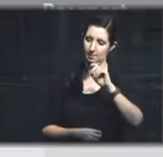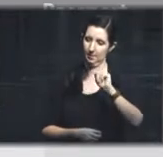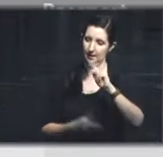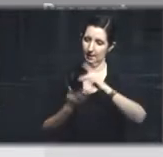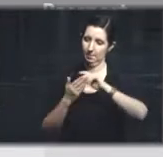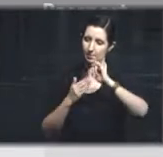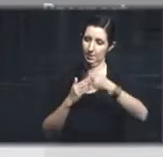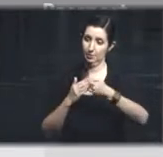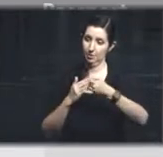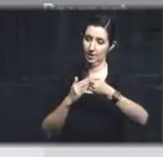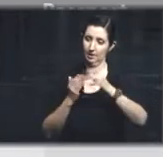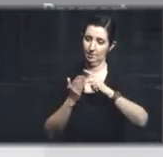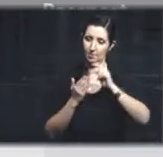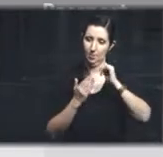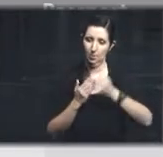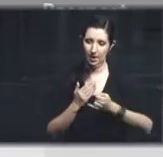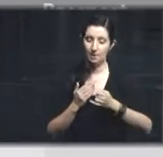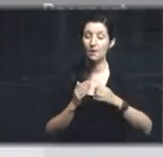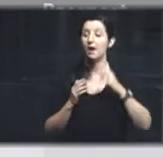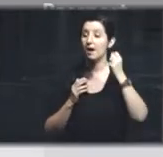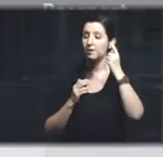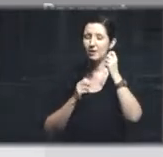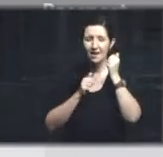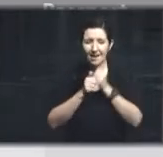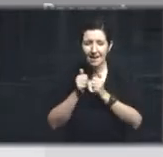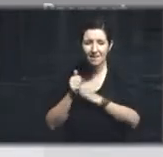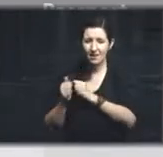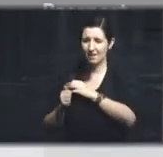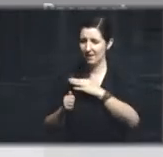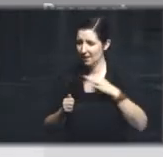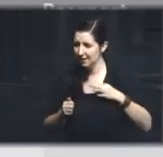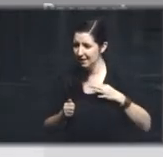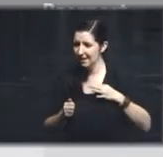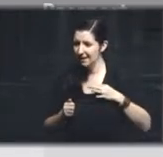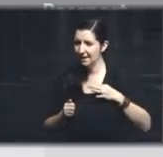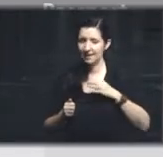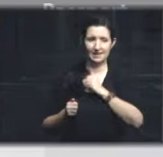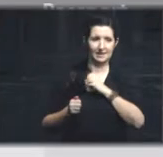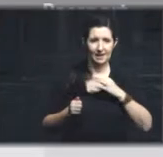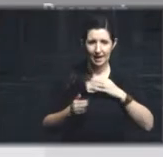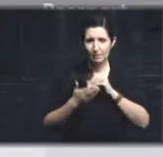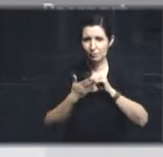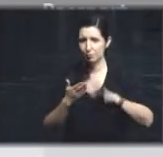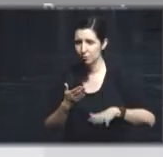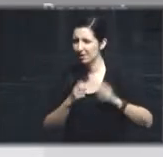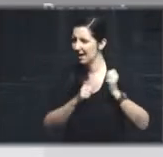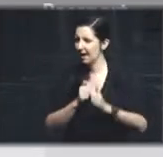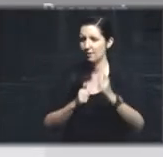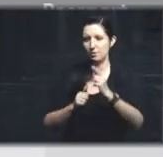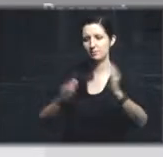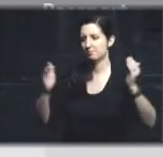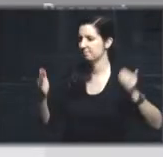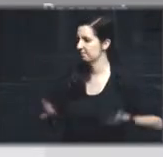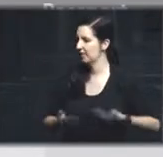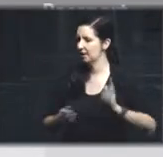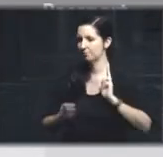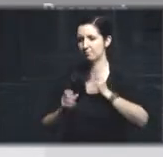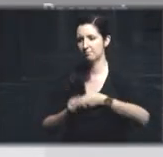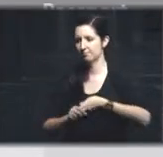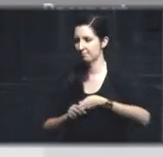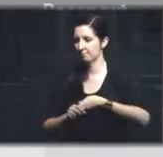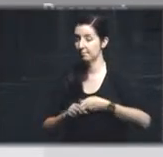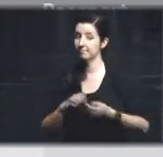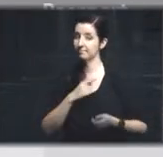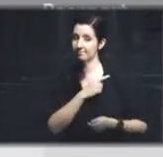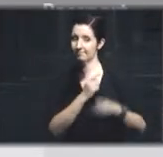monopoly on good ideas. Every faculty, staff, student at the college is invited to participate in the process. This is actually a